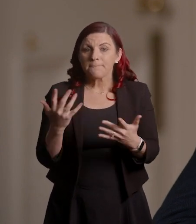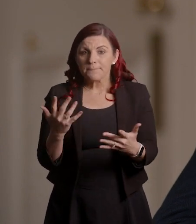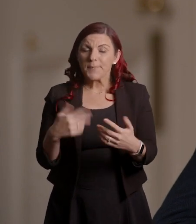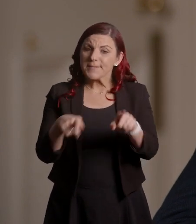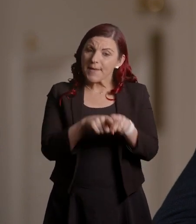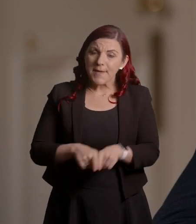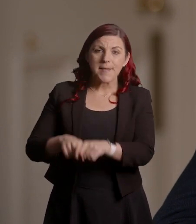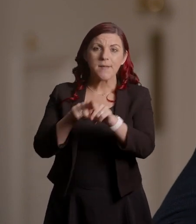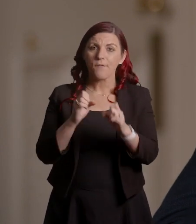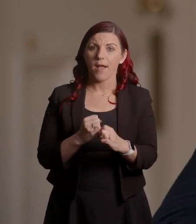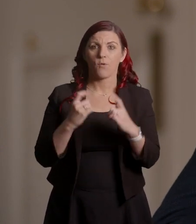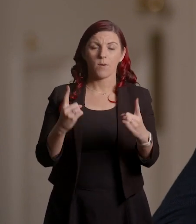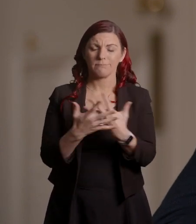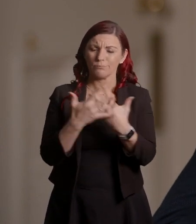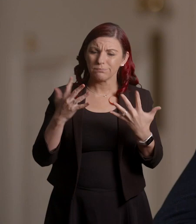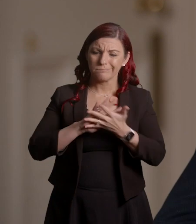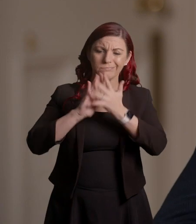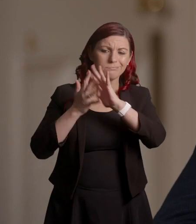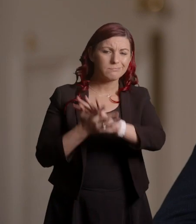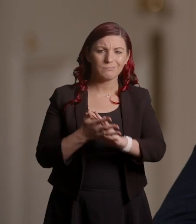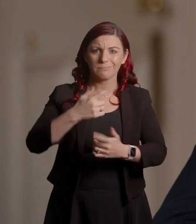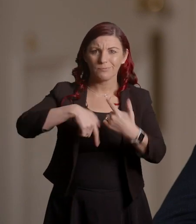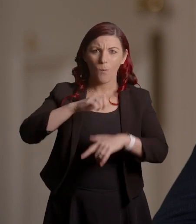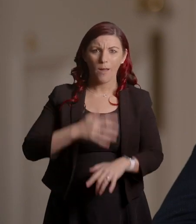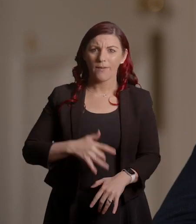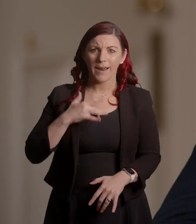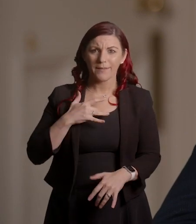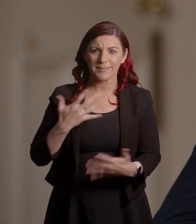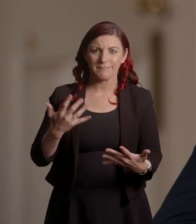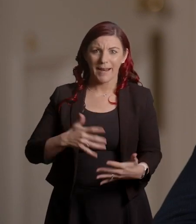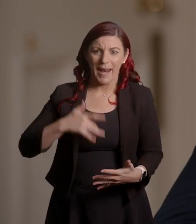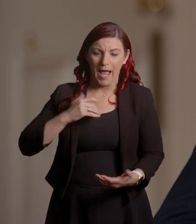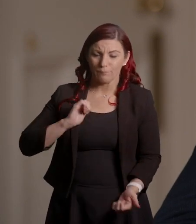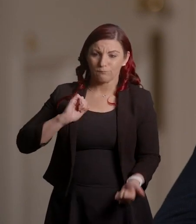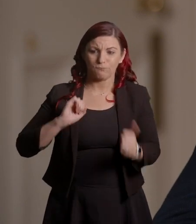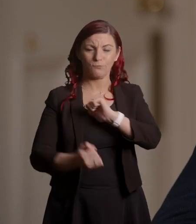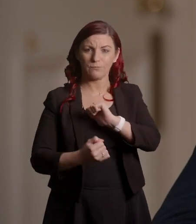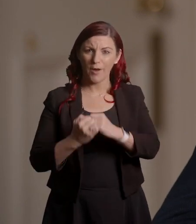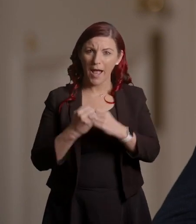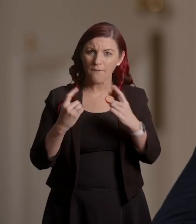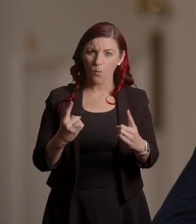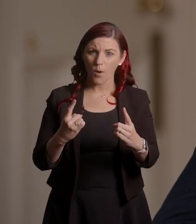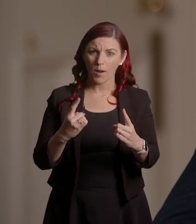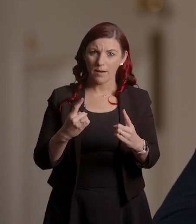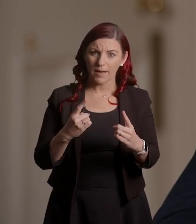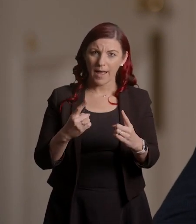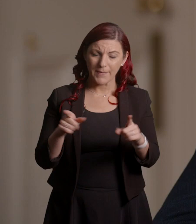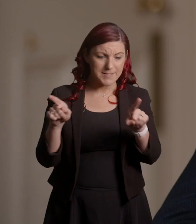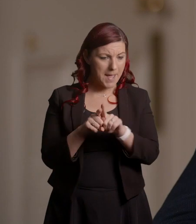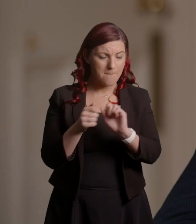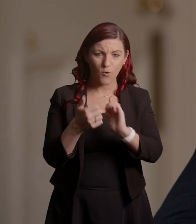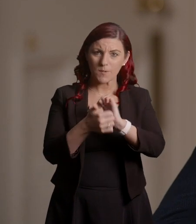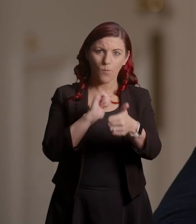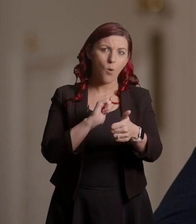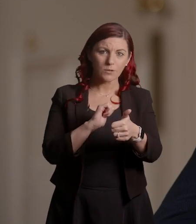the same for everyone, you know, the massive disruption, and life was obviously turned upside down for a lot of people, but sport